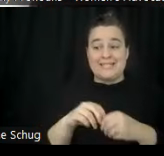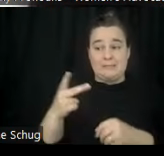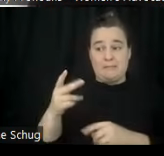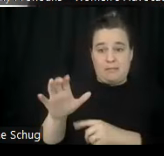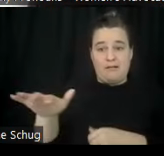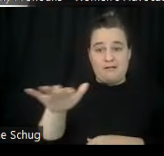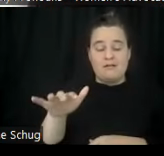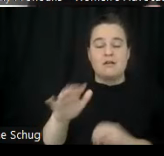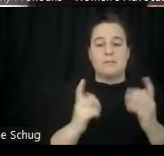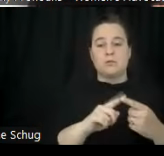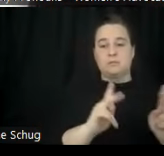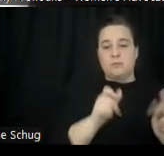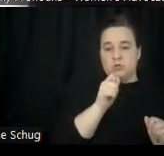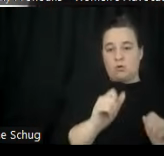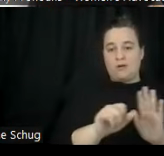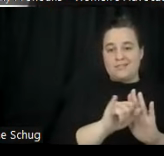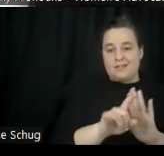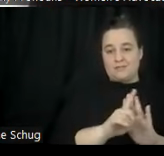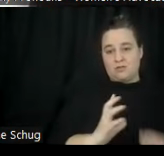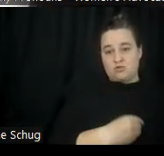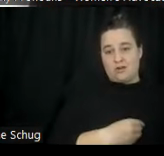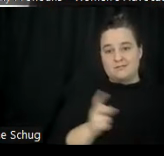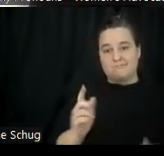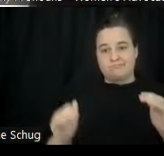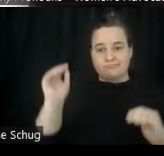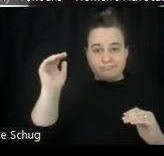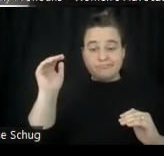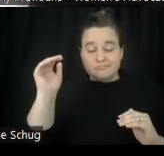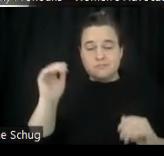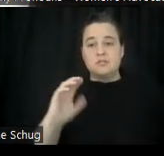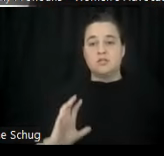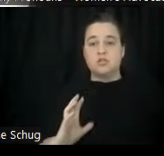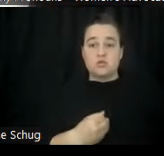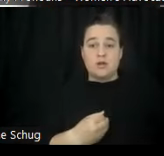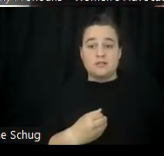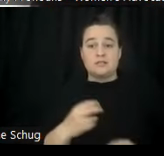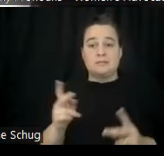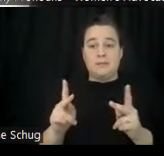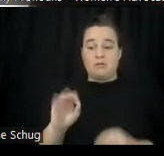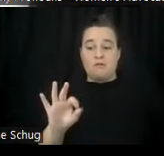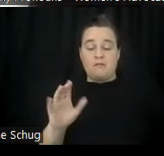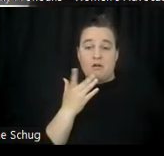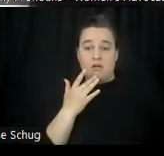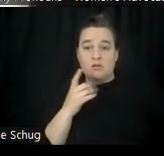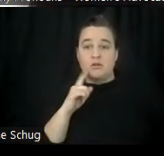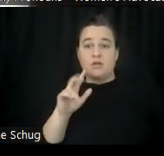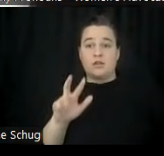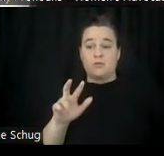areas as people who do not identify as transgender. Transgender people of color specifically